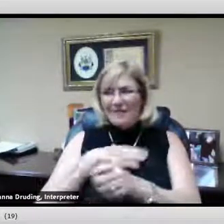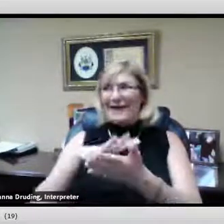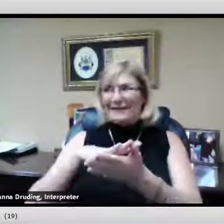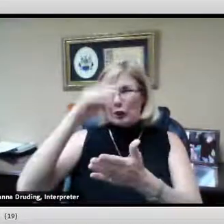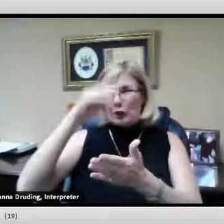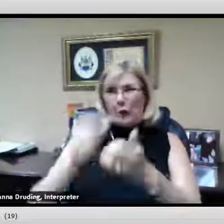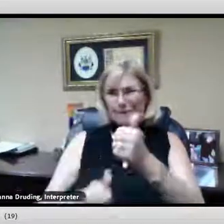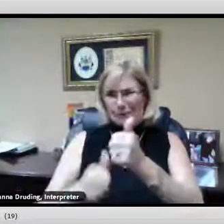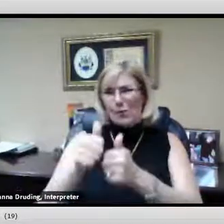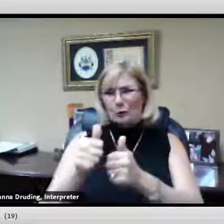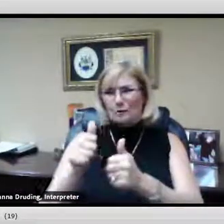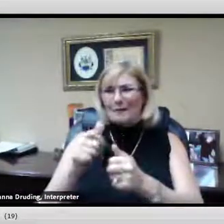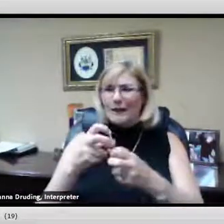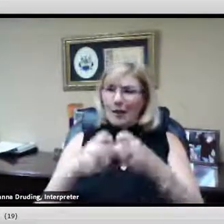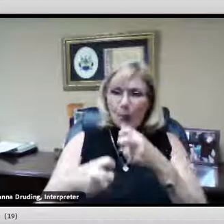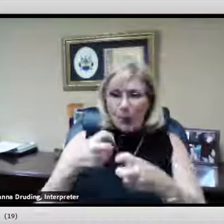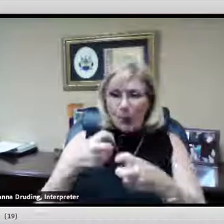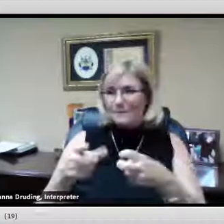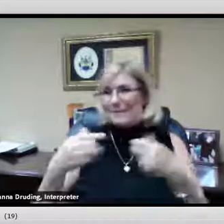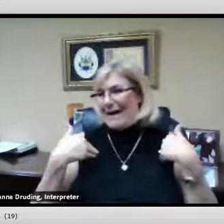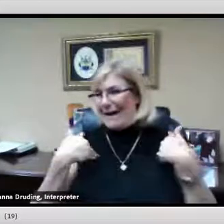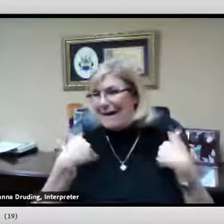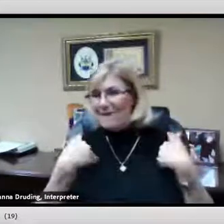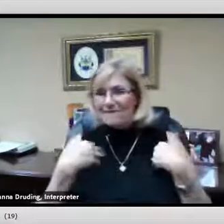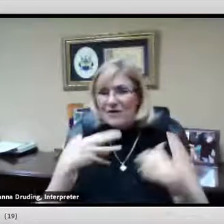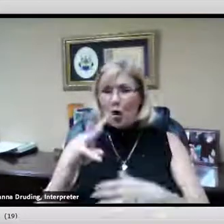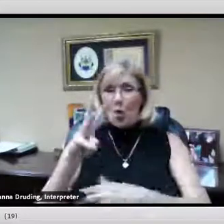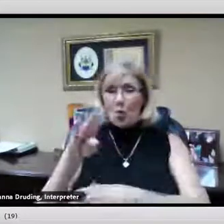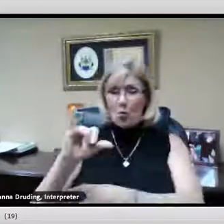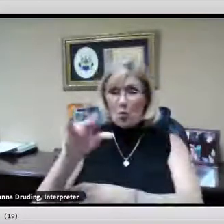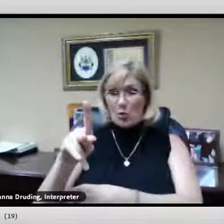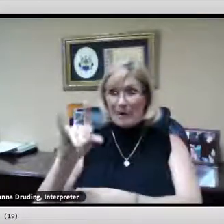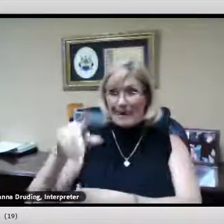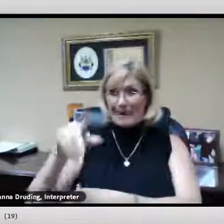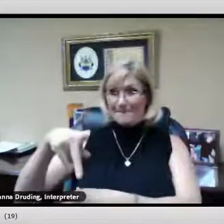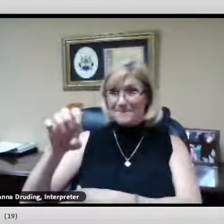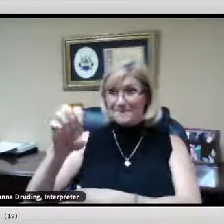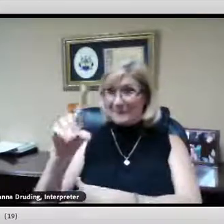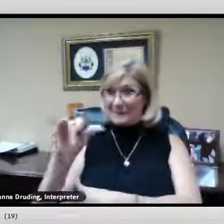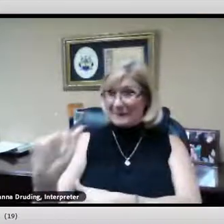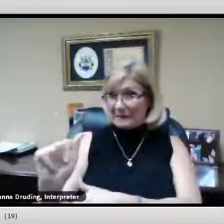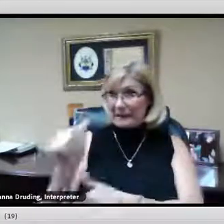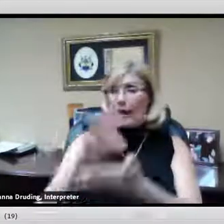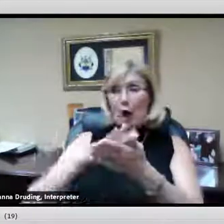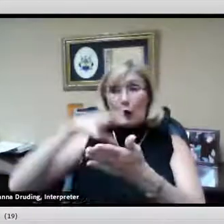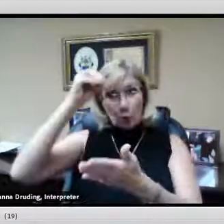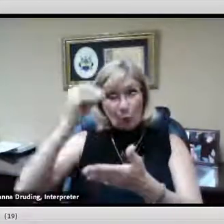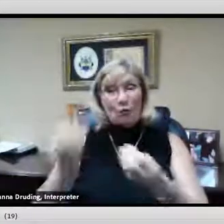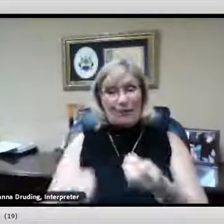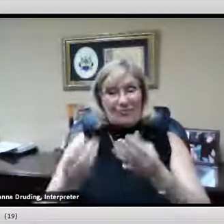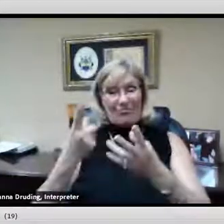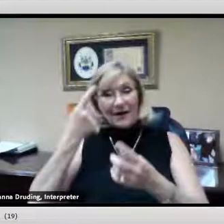they have, and I rely heavily on Wikipedia. I think it's becoming an essential resource for